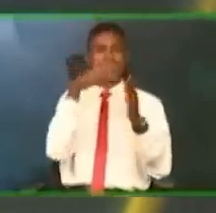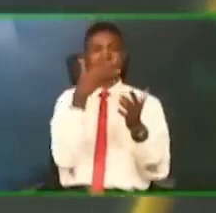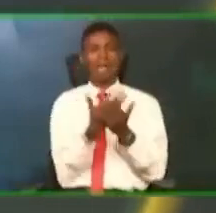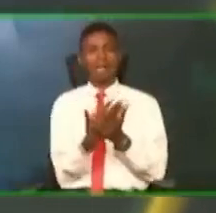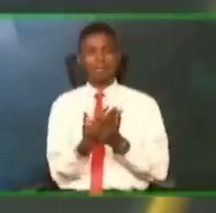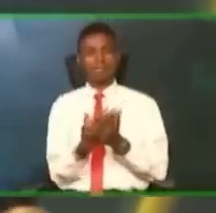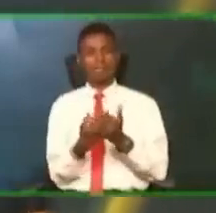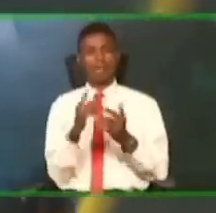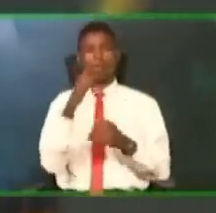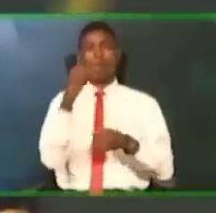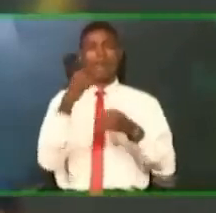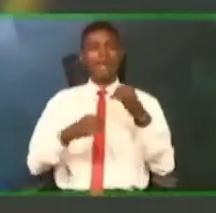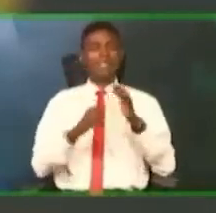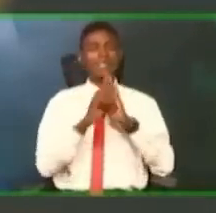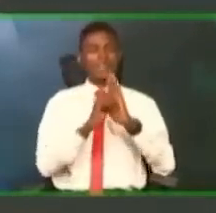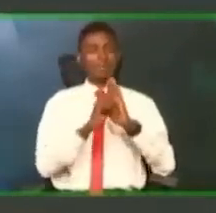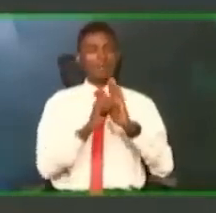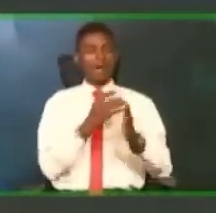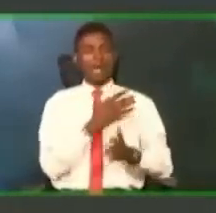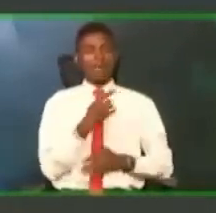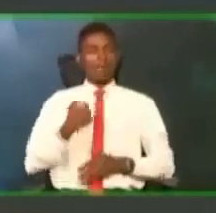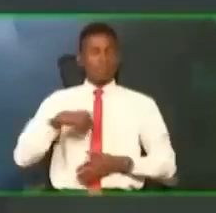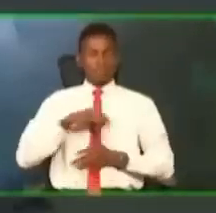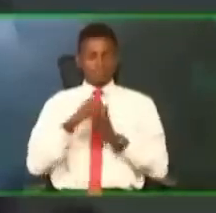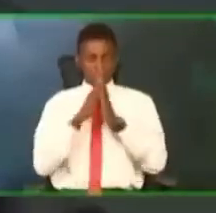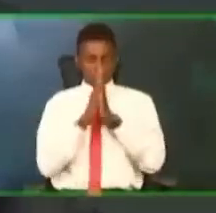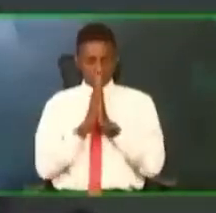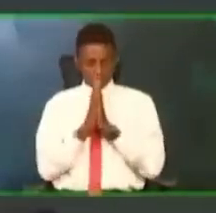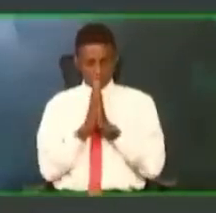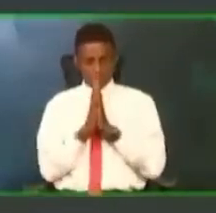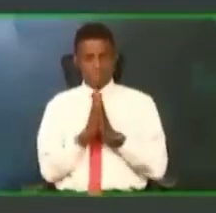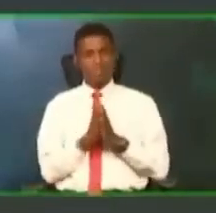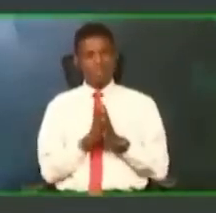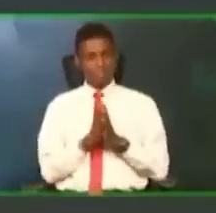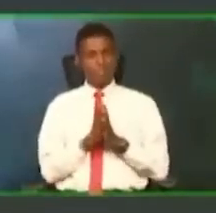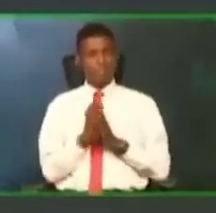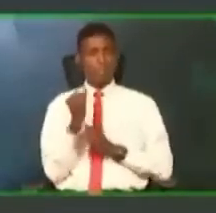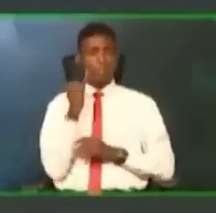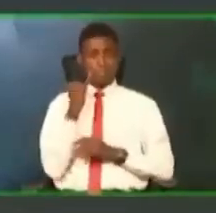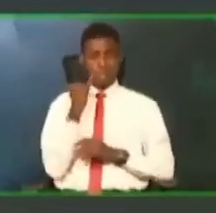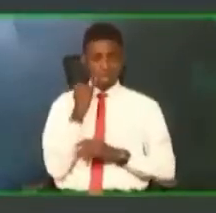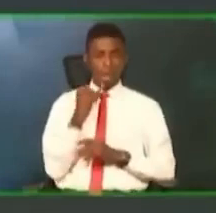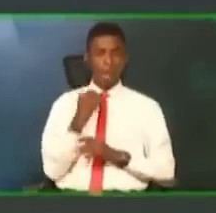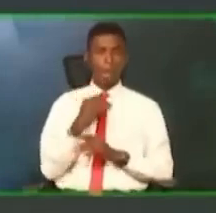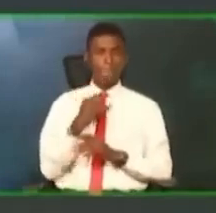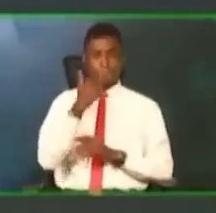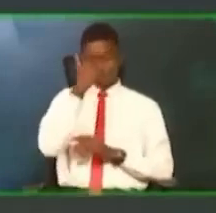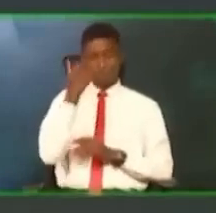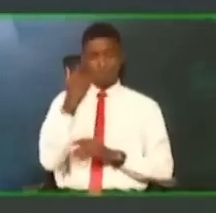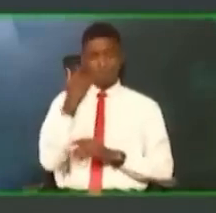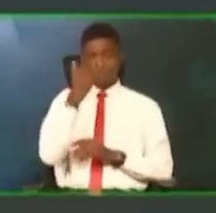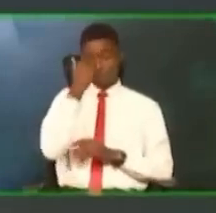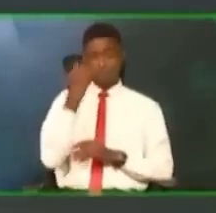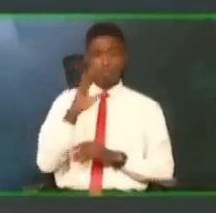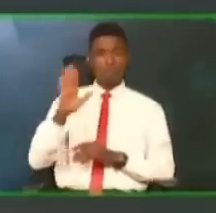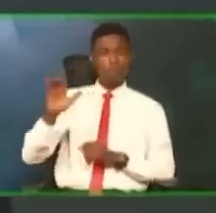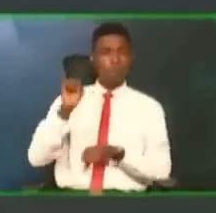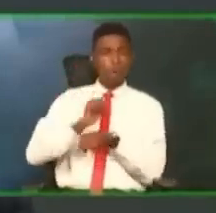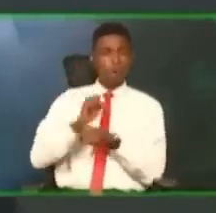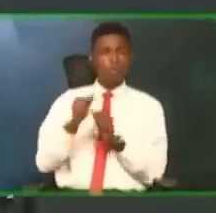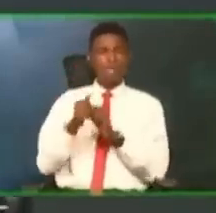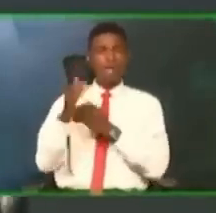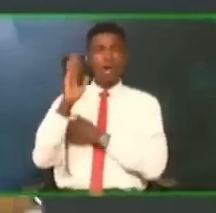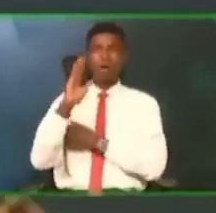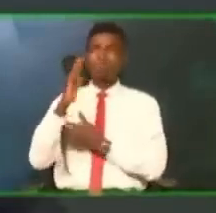One last example and then we pray. Assuming that because of my walk with God, God gives me an instruction and